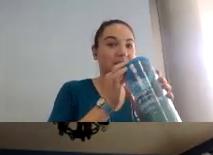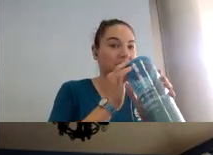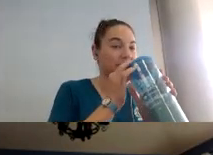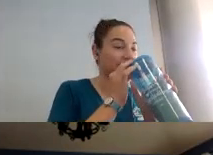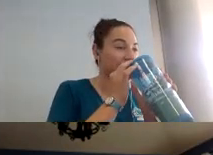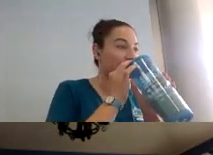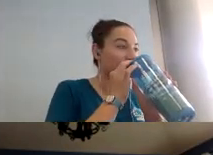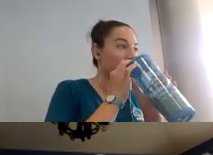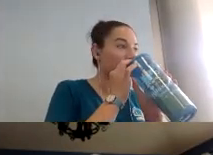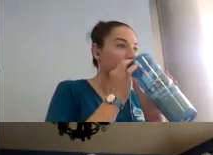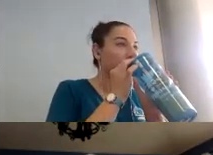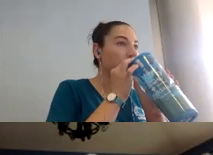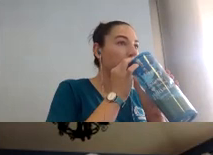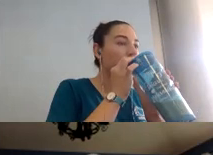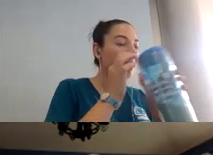Got allergies or something, I guess.